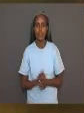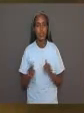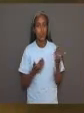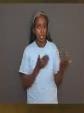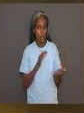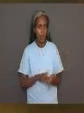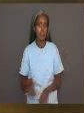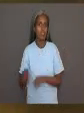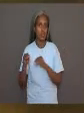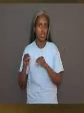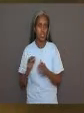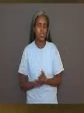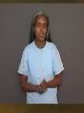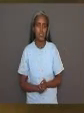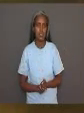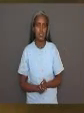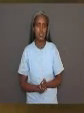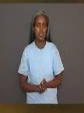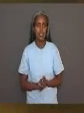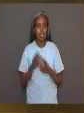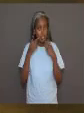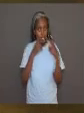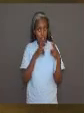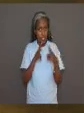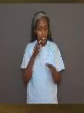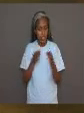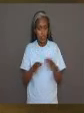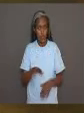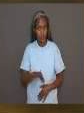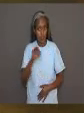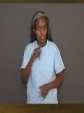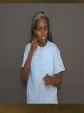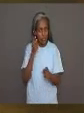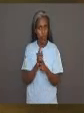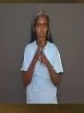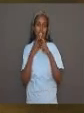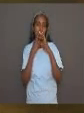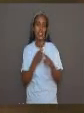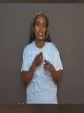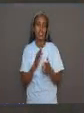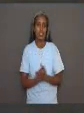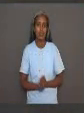Welcome back, students. Let us see if you found the correct answers.